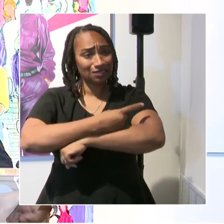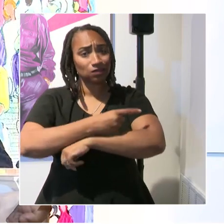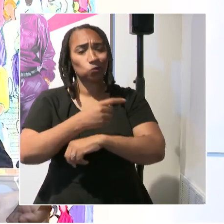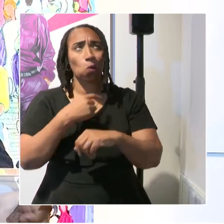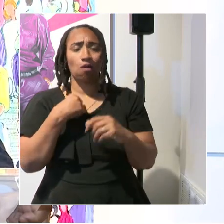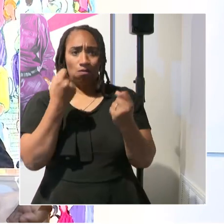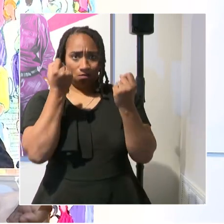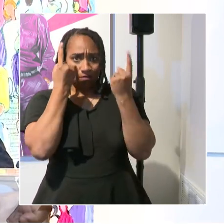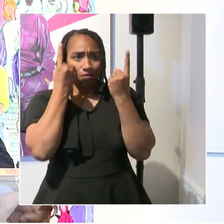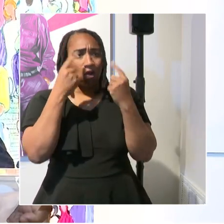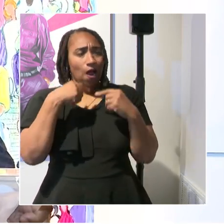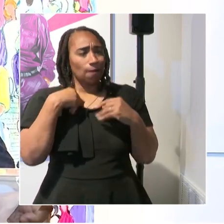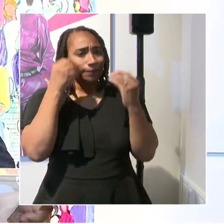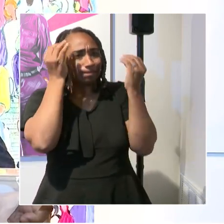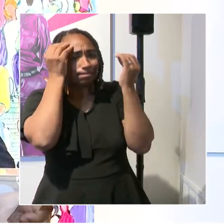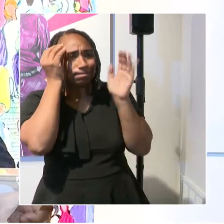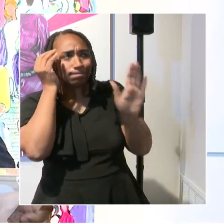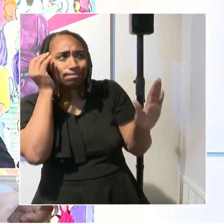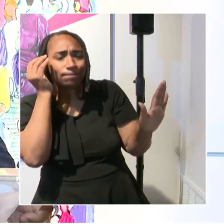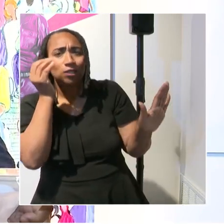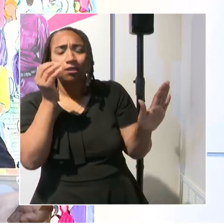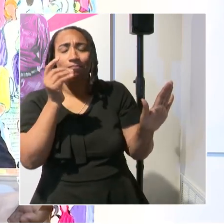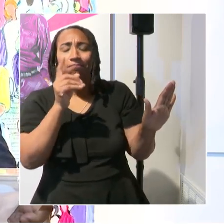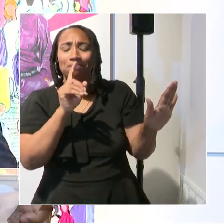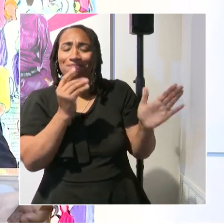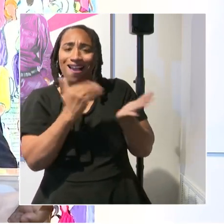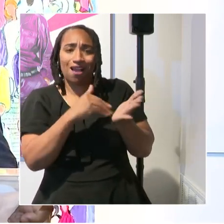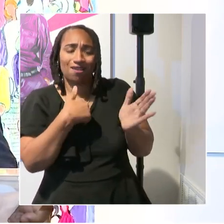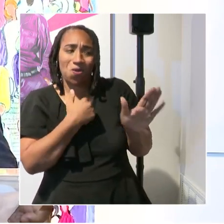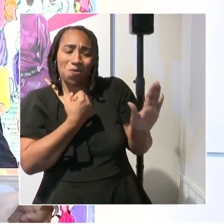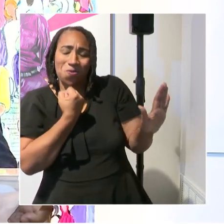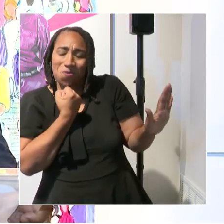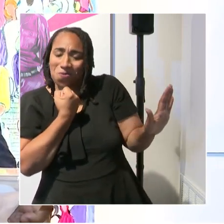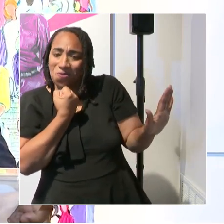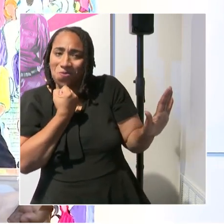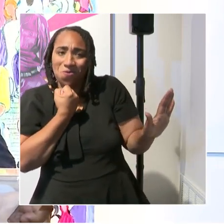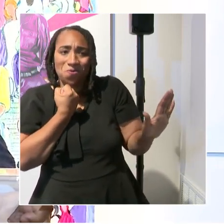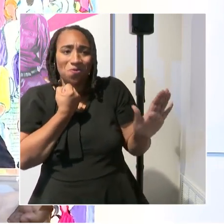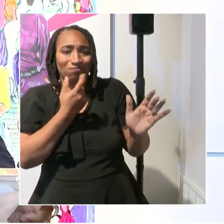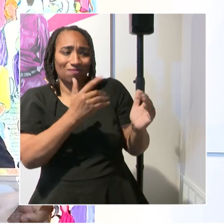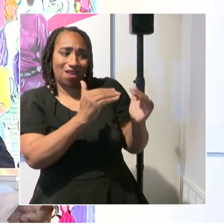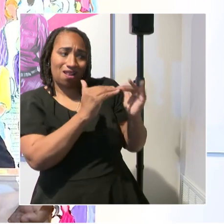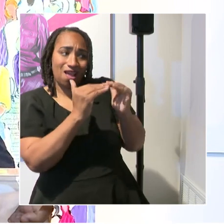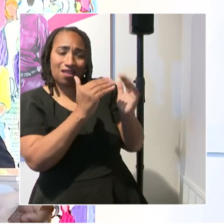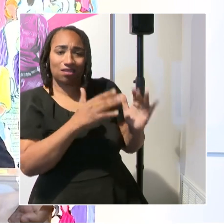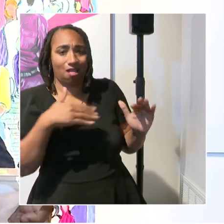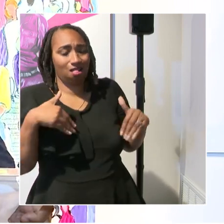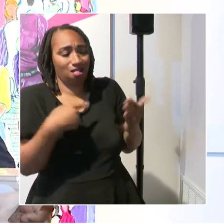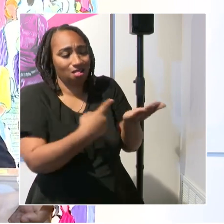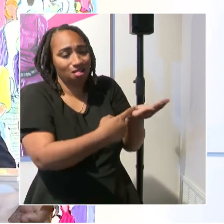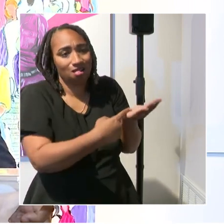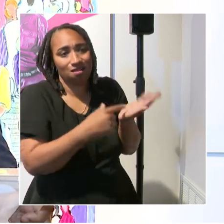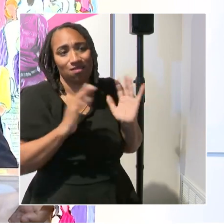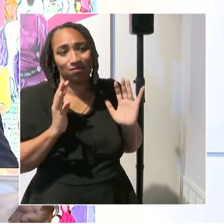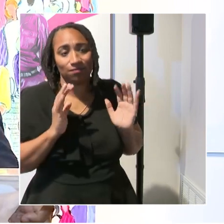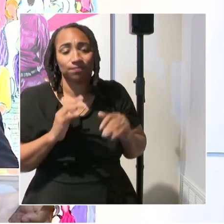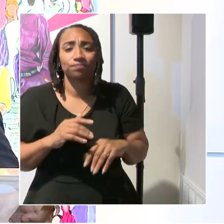until I've had the opportunity to speak with colleagues about it. On the other part of your question, it is going to be